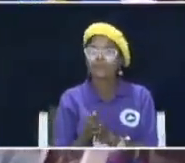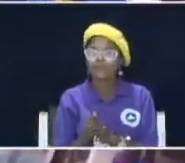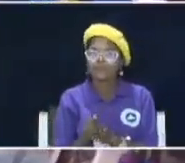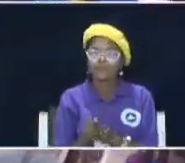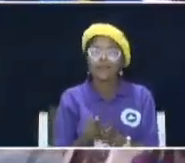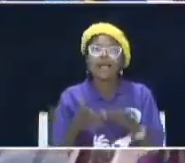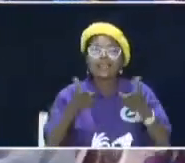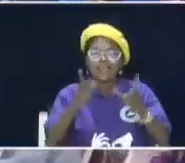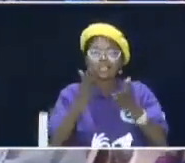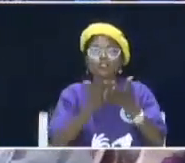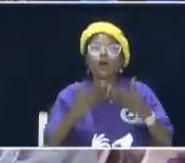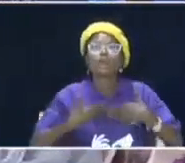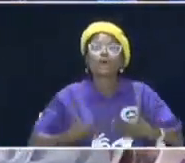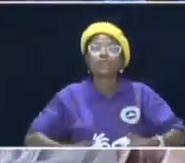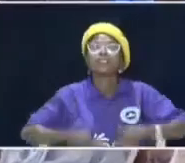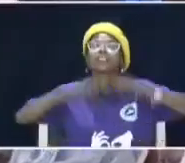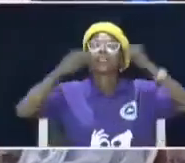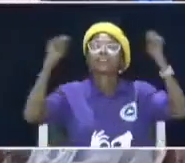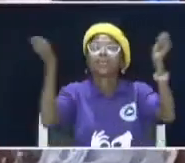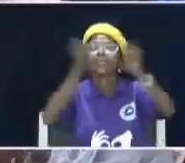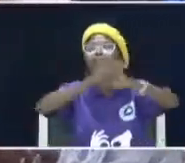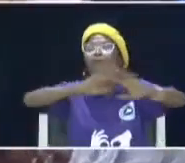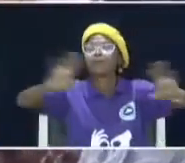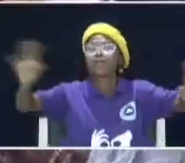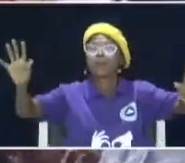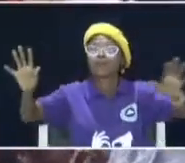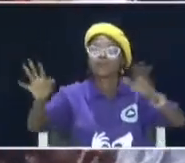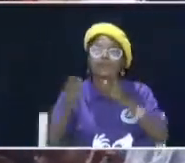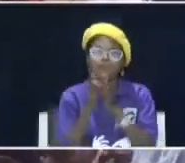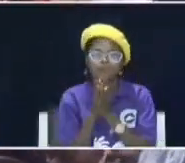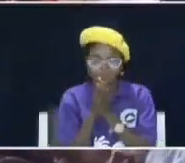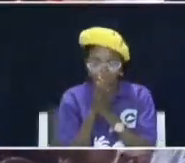Let somebody shout hallelujah.